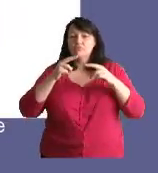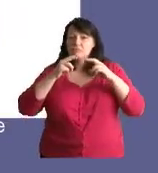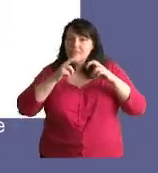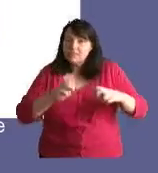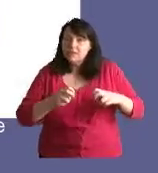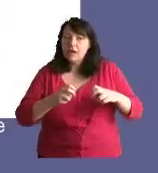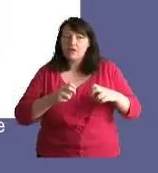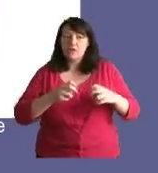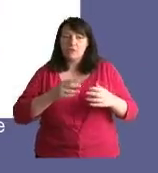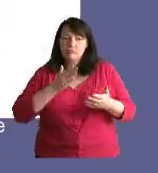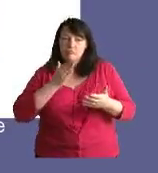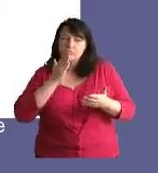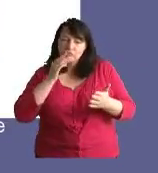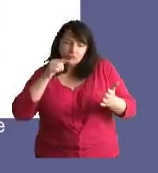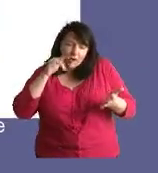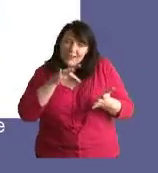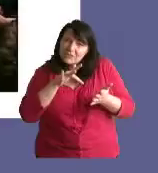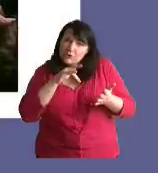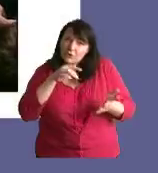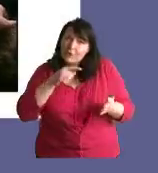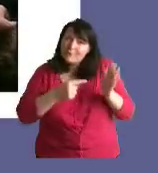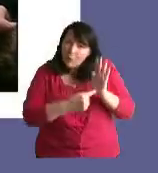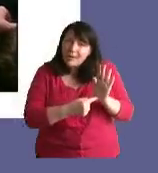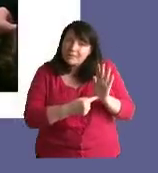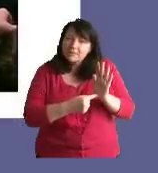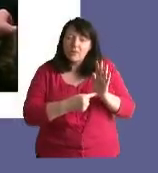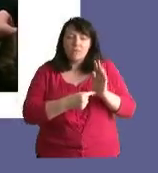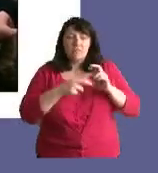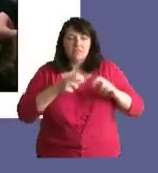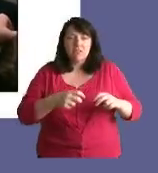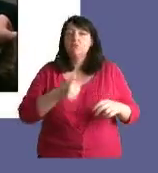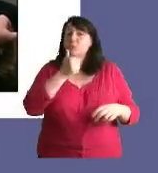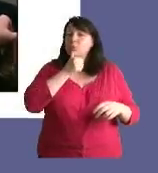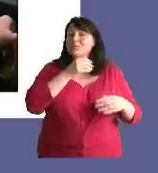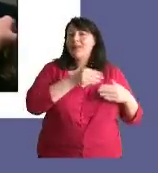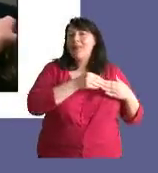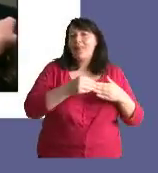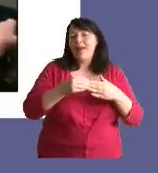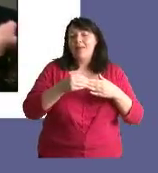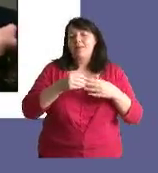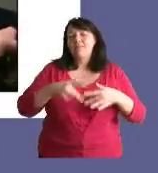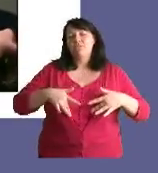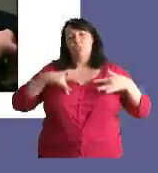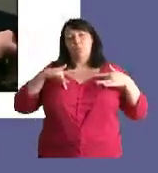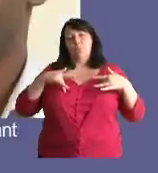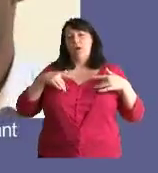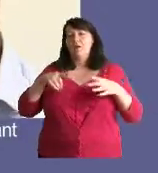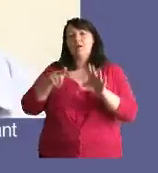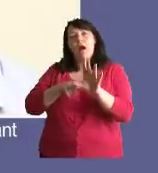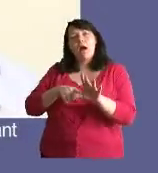to the heart of the issue or the heart of the question. Clearly it's a user-led perspective, and